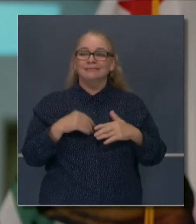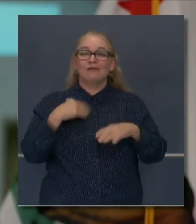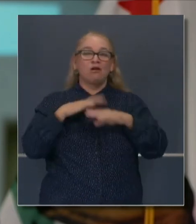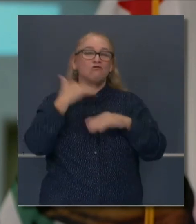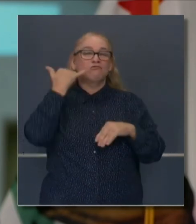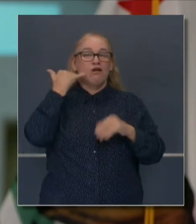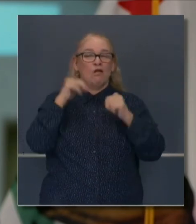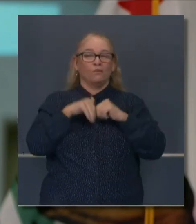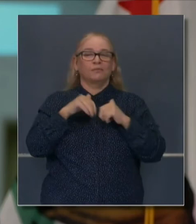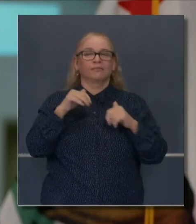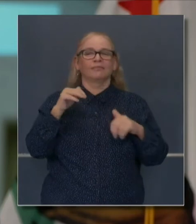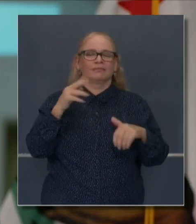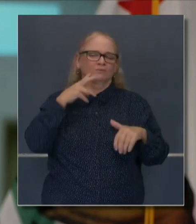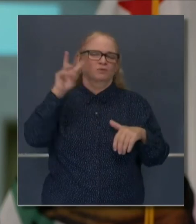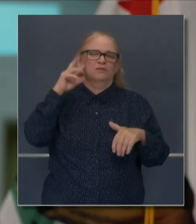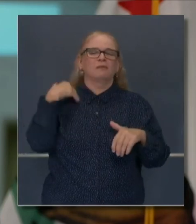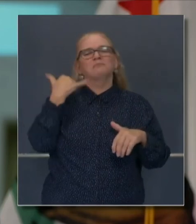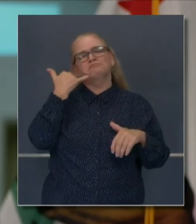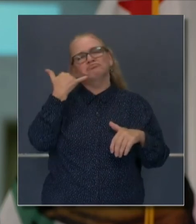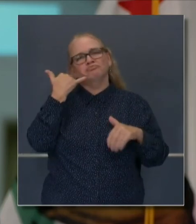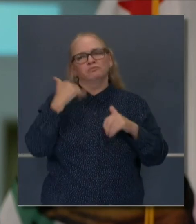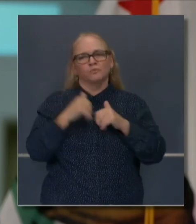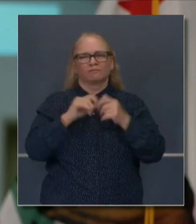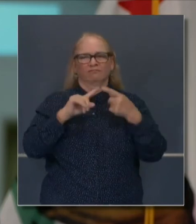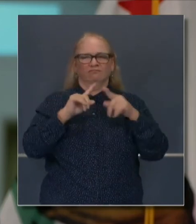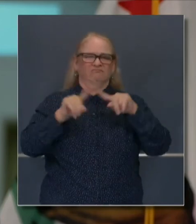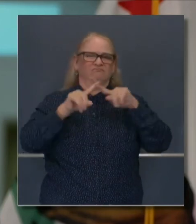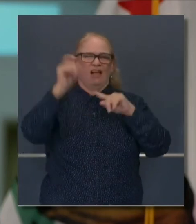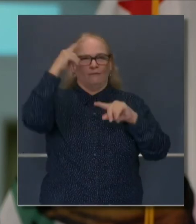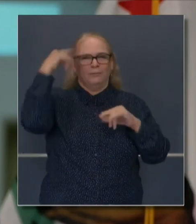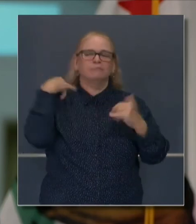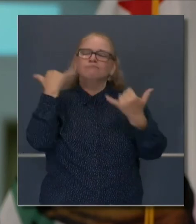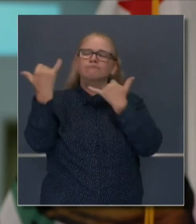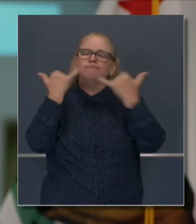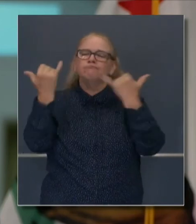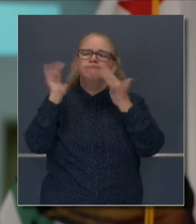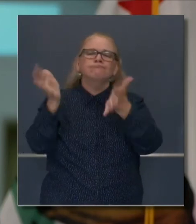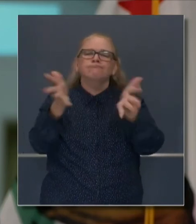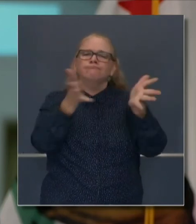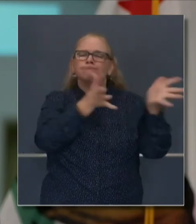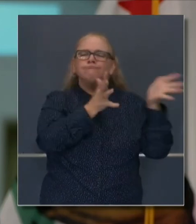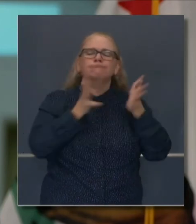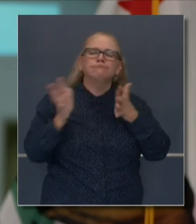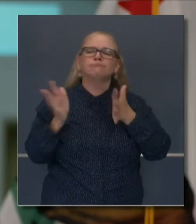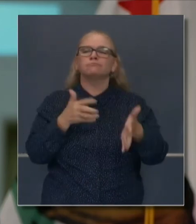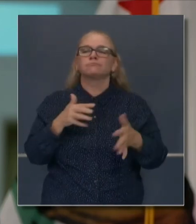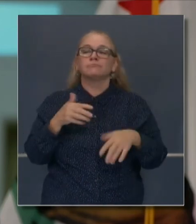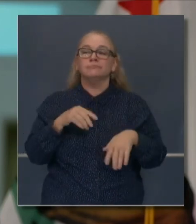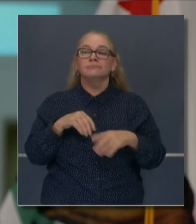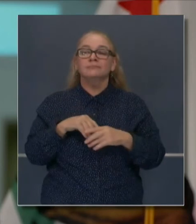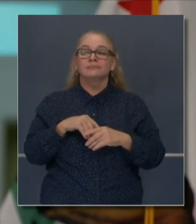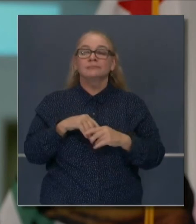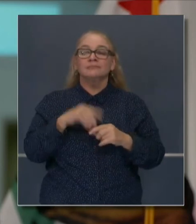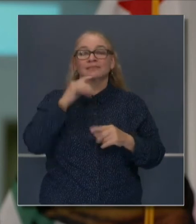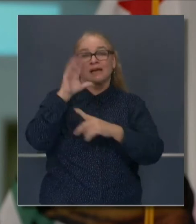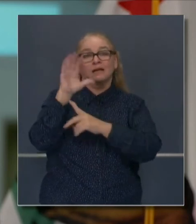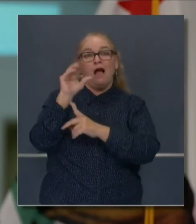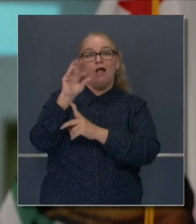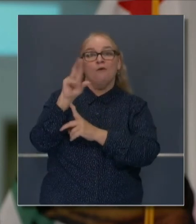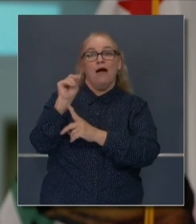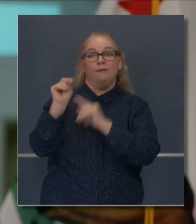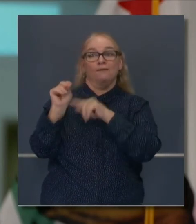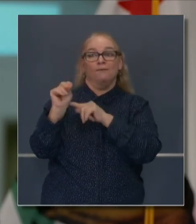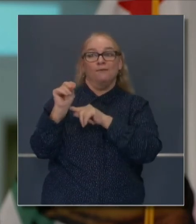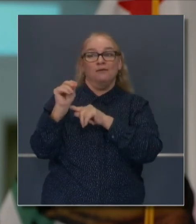to the governor of Colorado. They were talking about historic wildfires in their majestic state. It's not unique